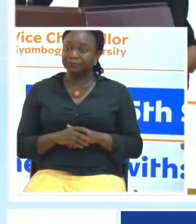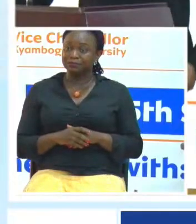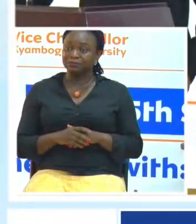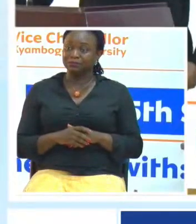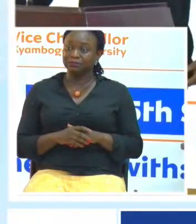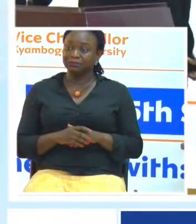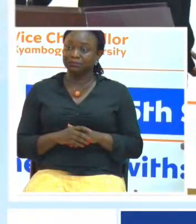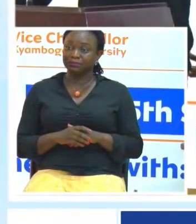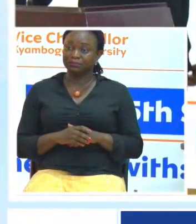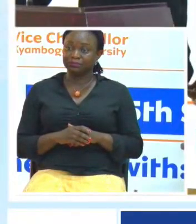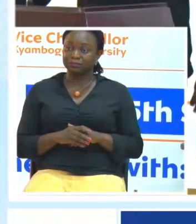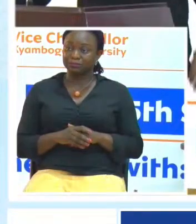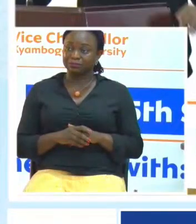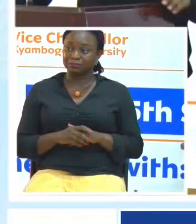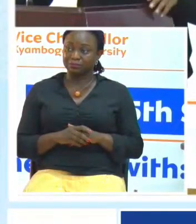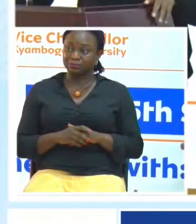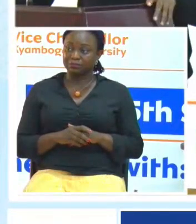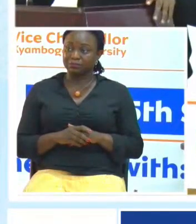our countries